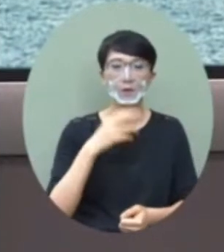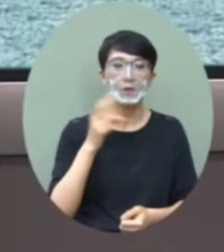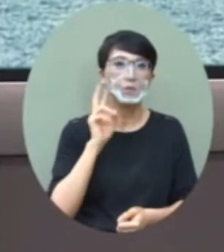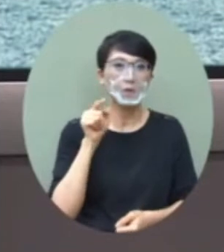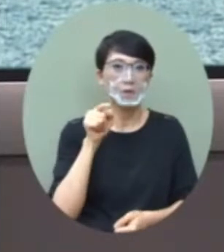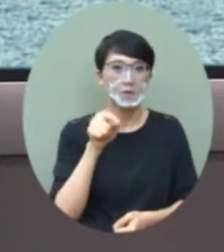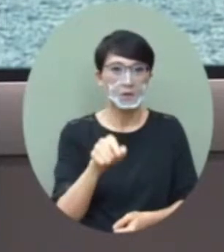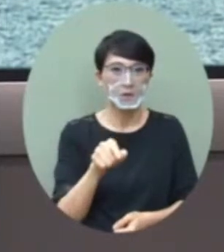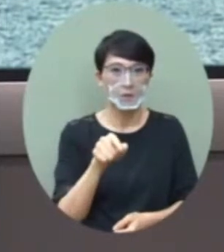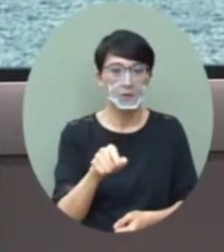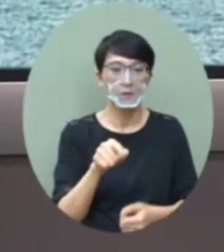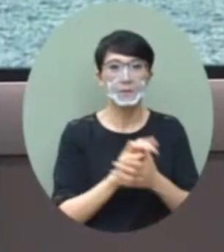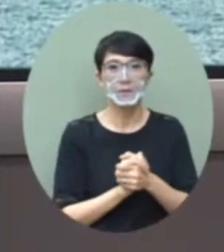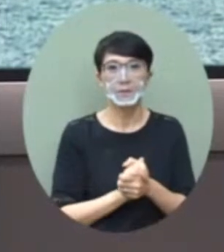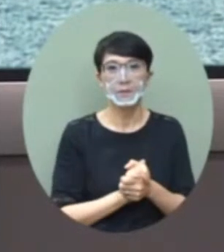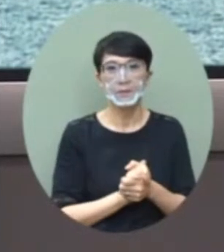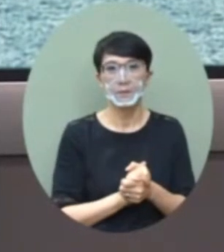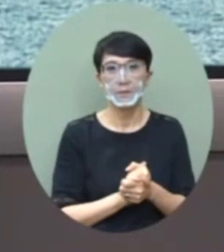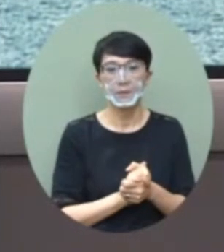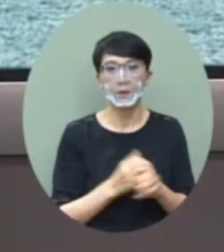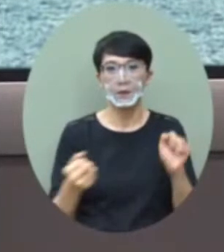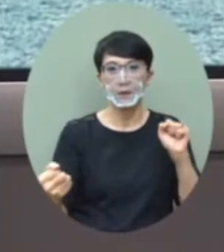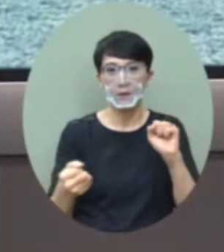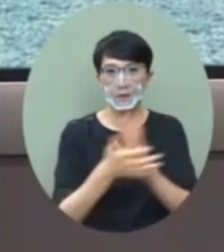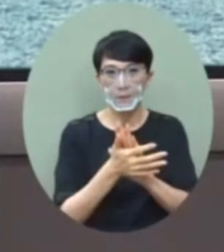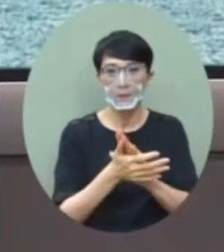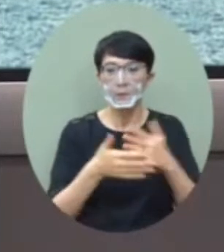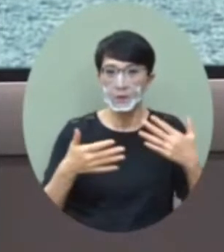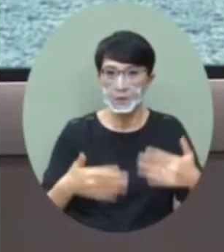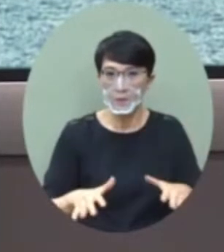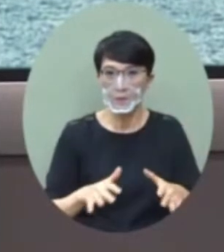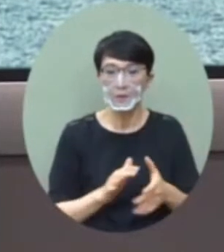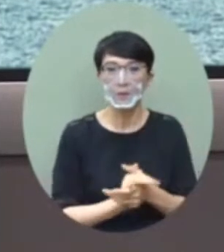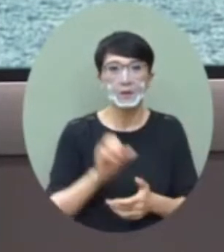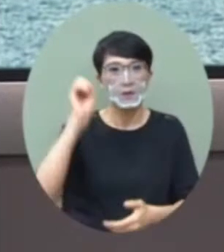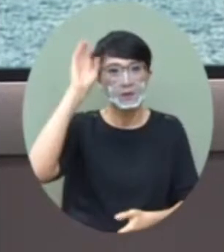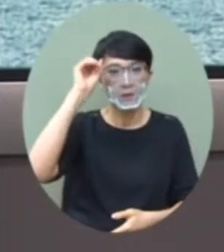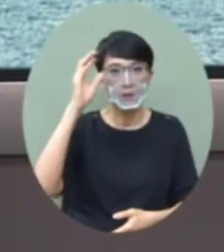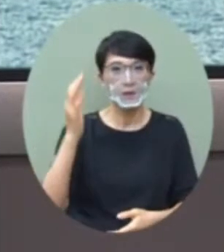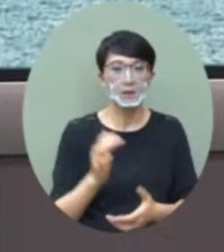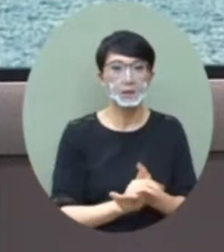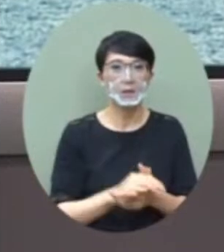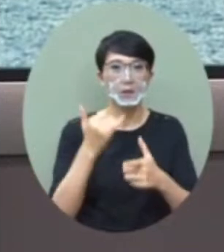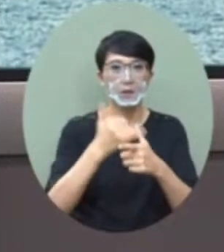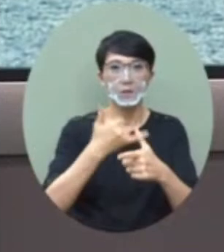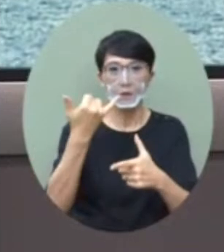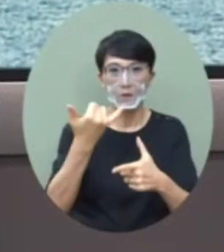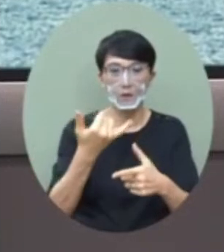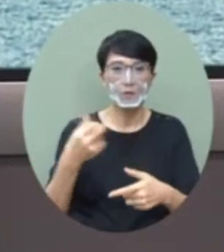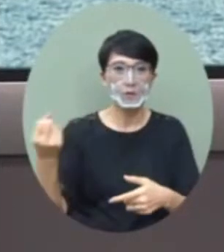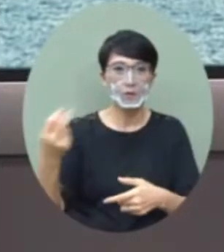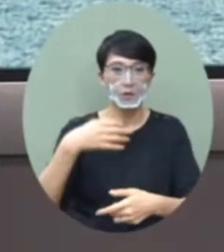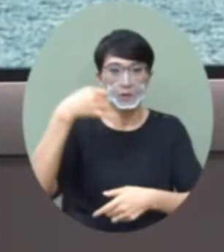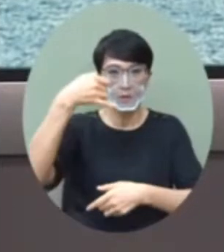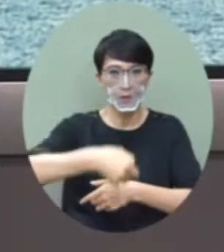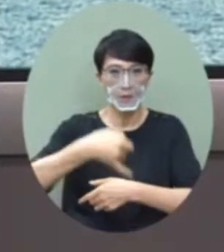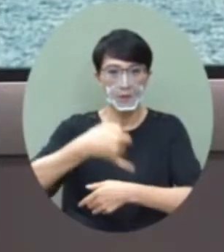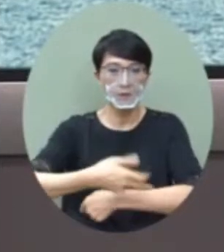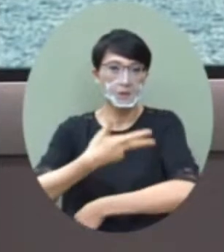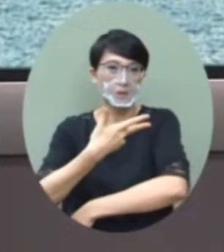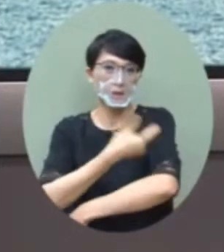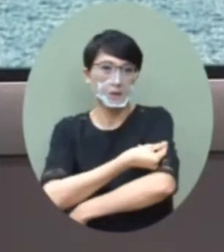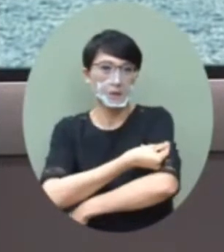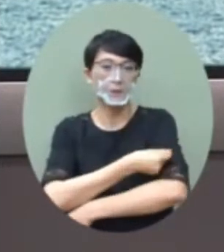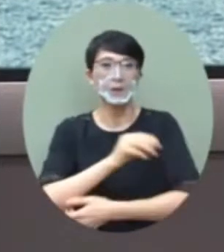was based on how the benefits of vaccination could be maximized.